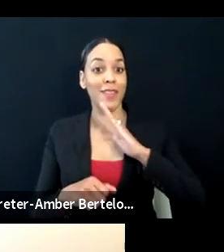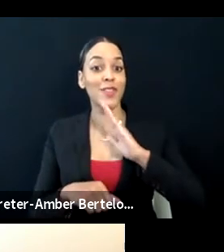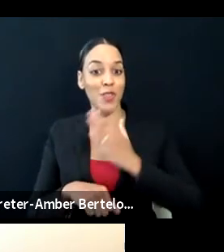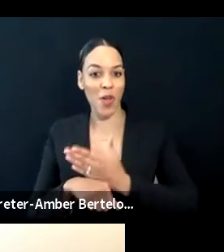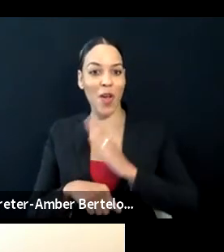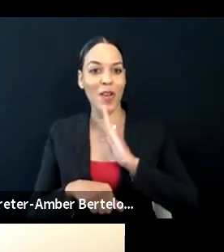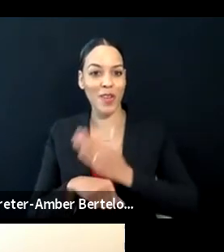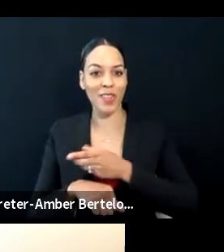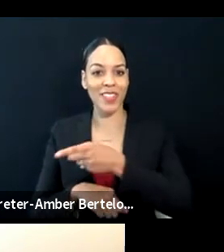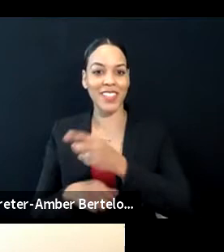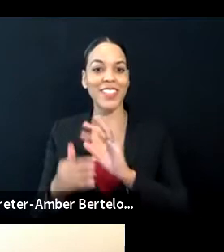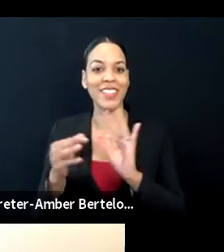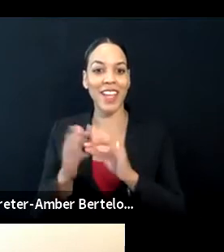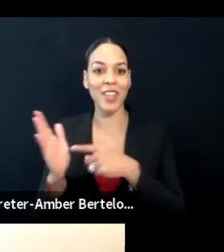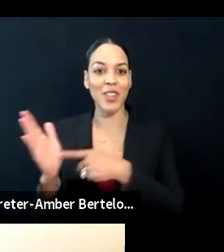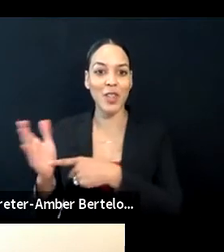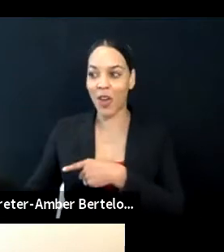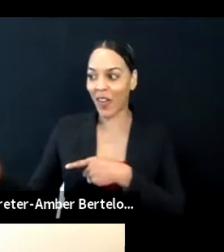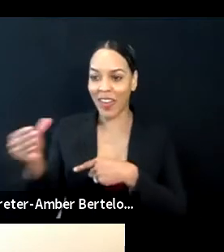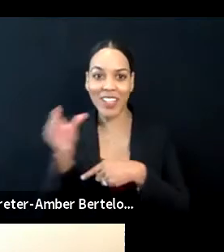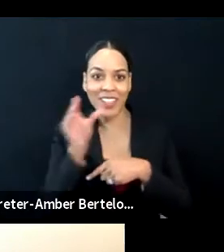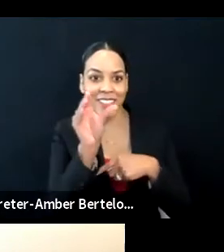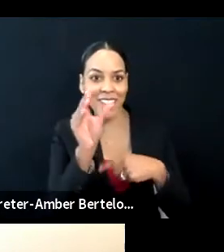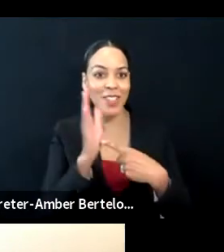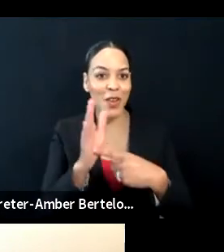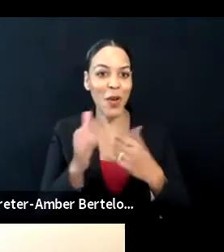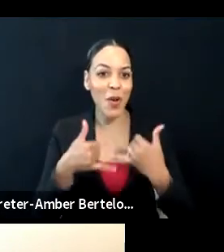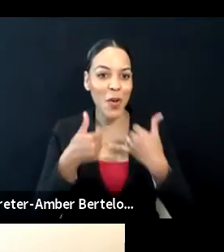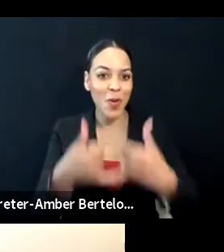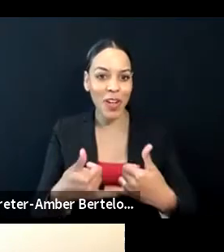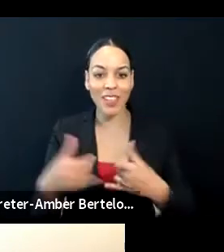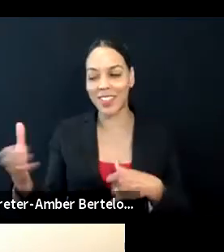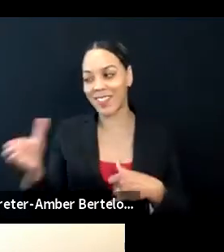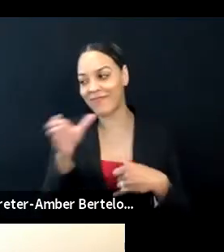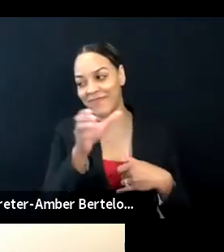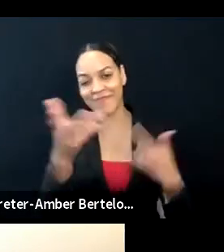daughter was like, show your, she's just handing me an award.